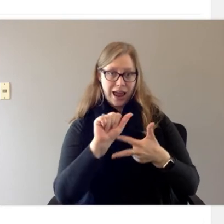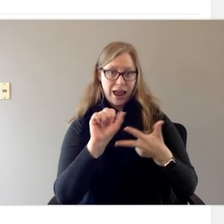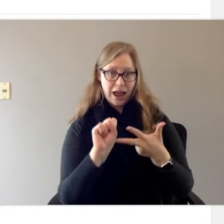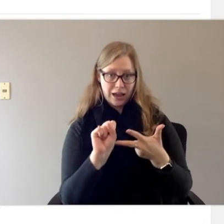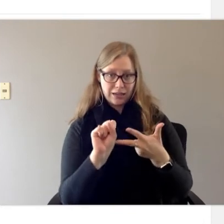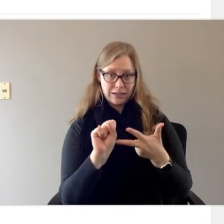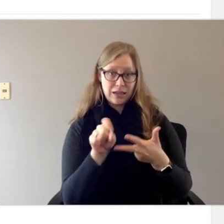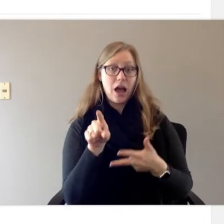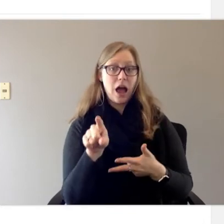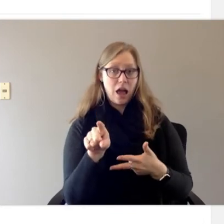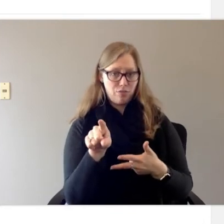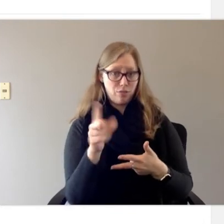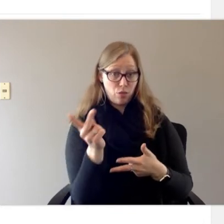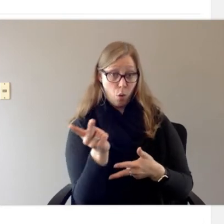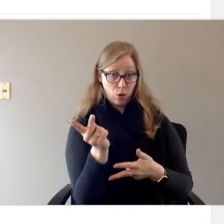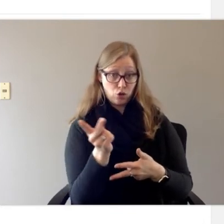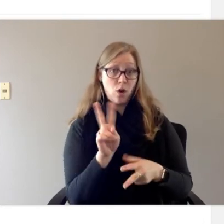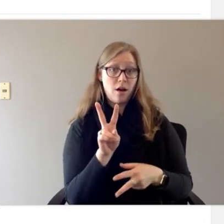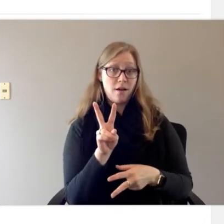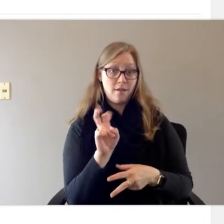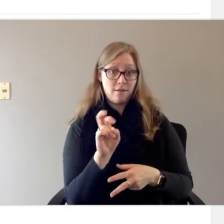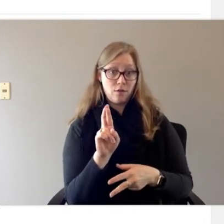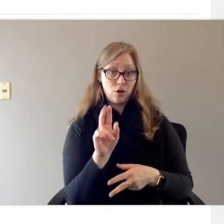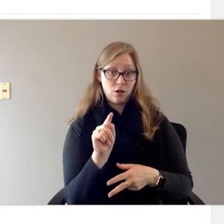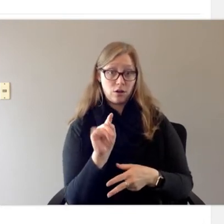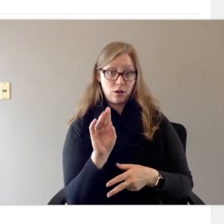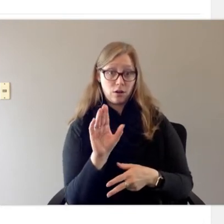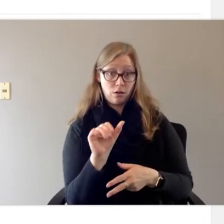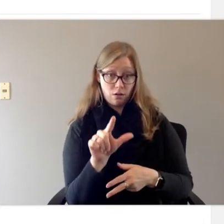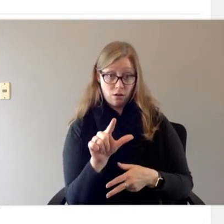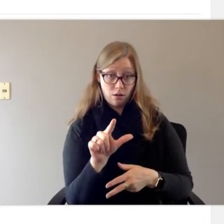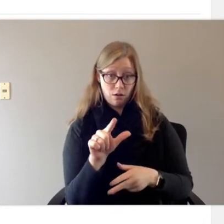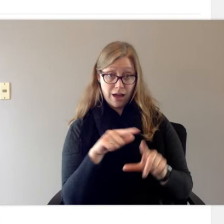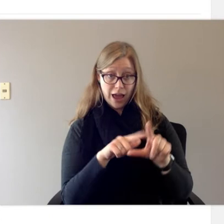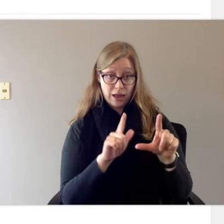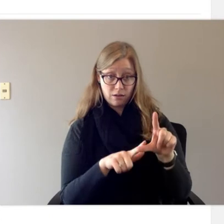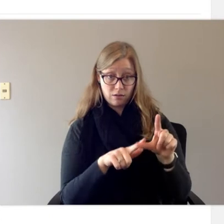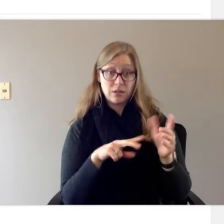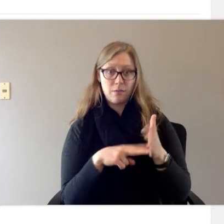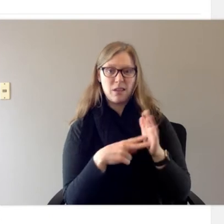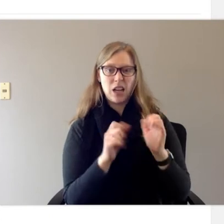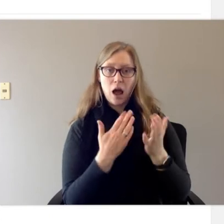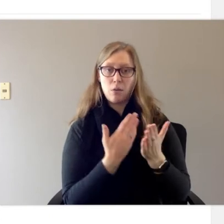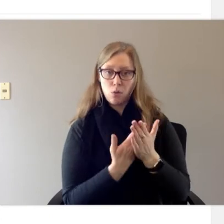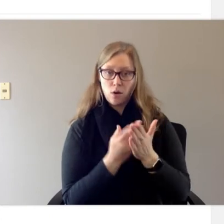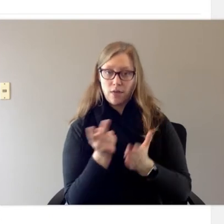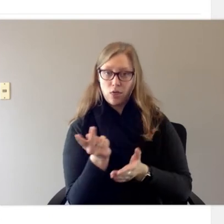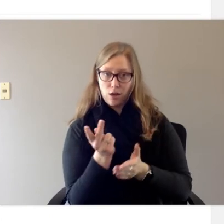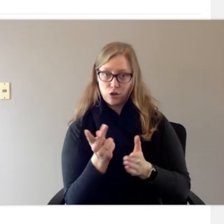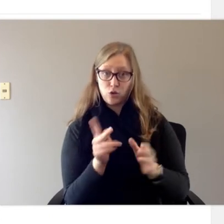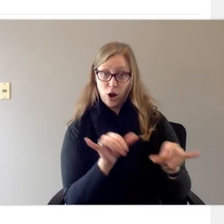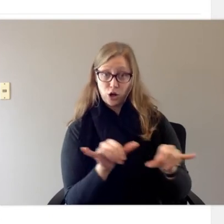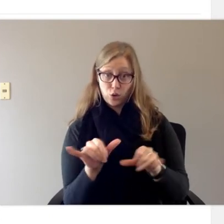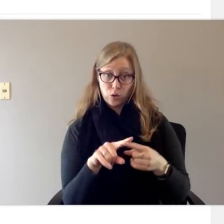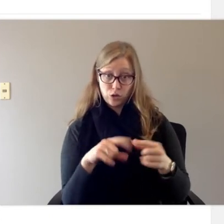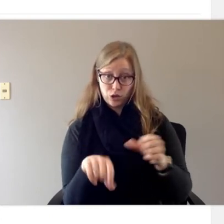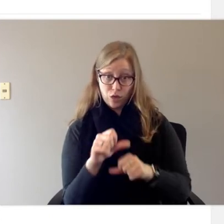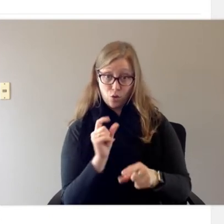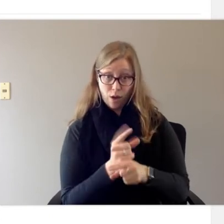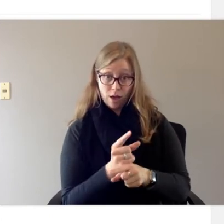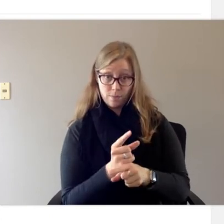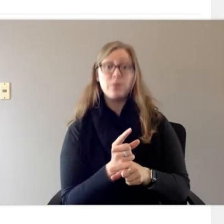congruent. So that's our plan for this proof. So what we want to do is we want to just step by